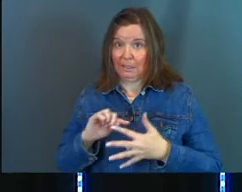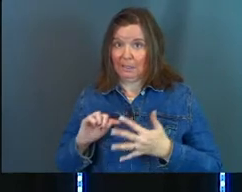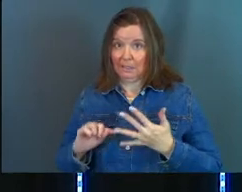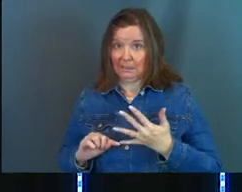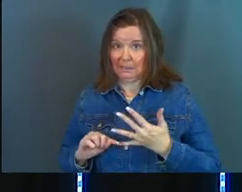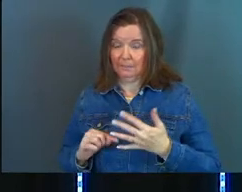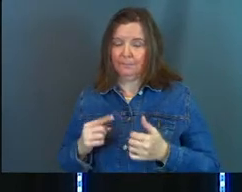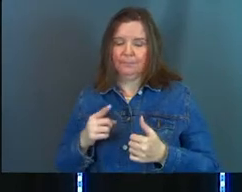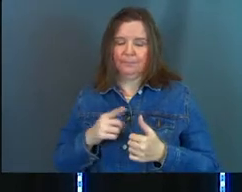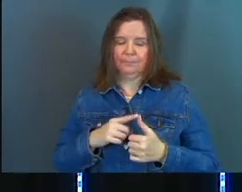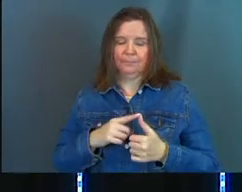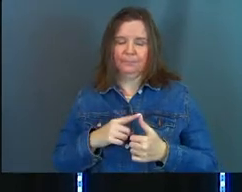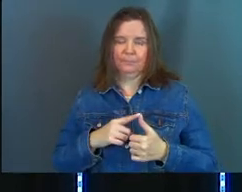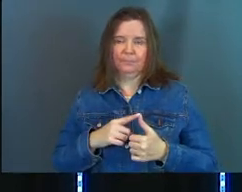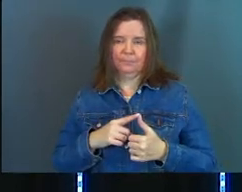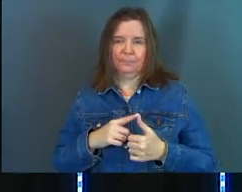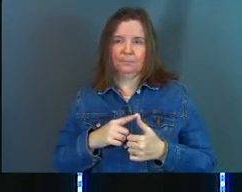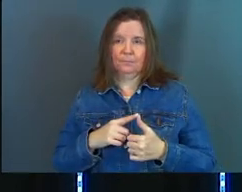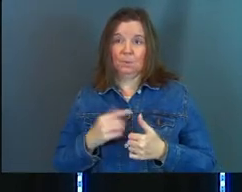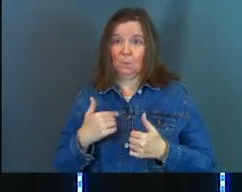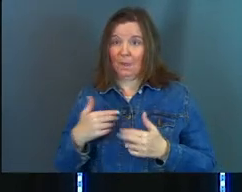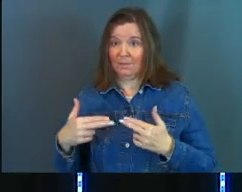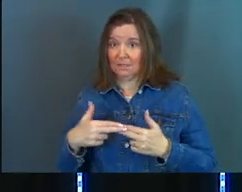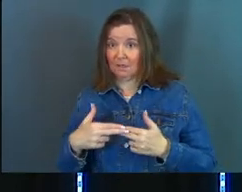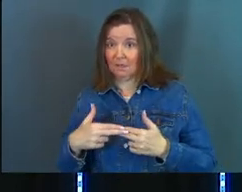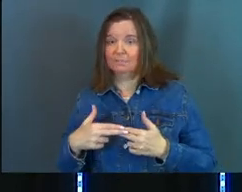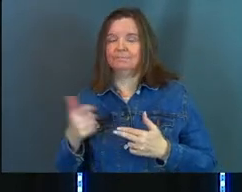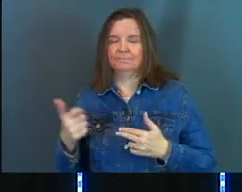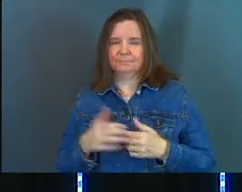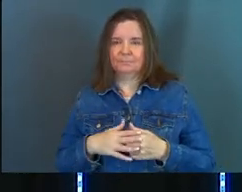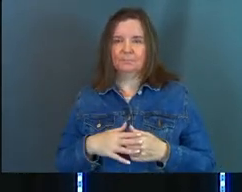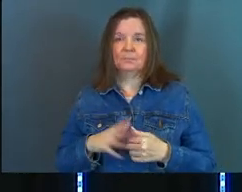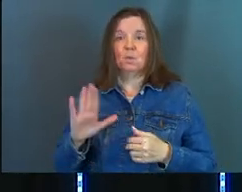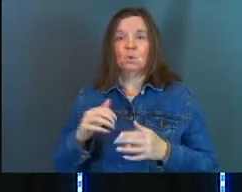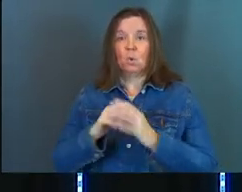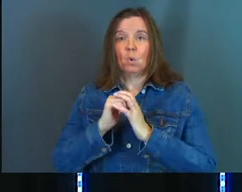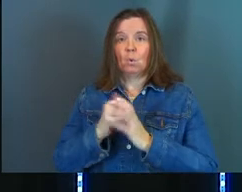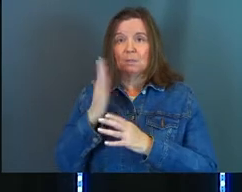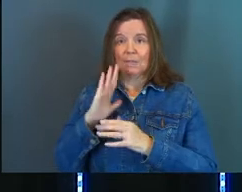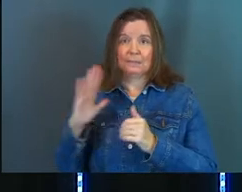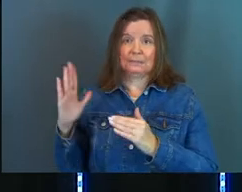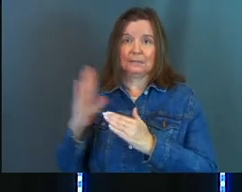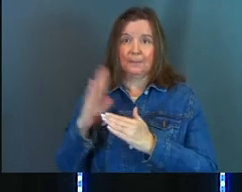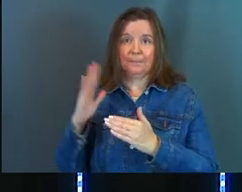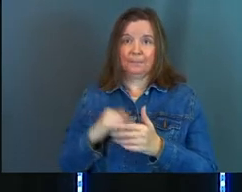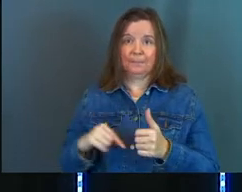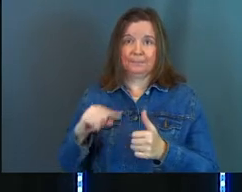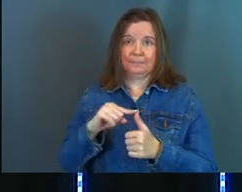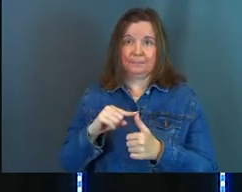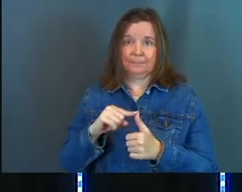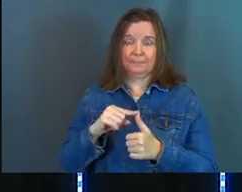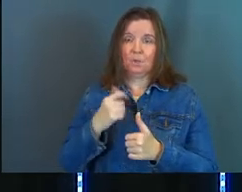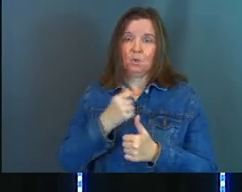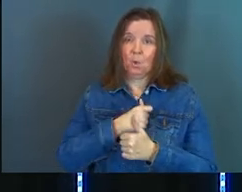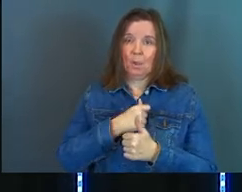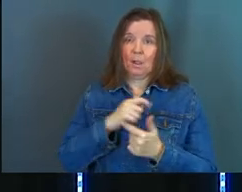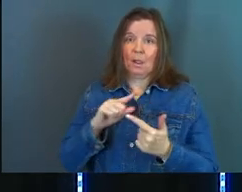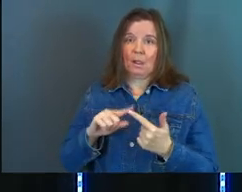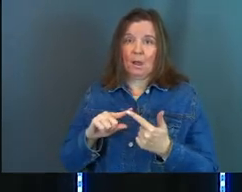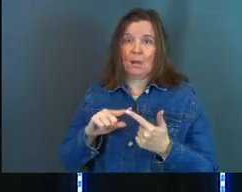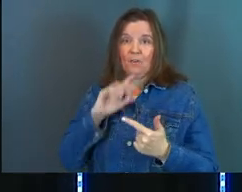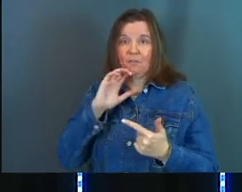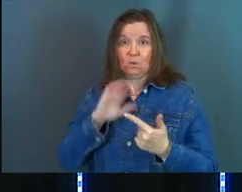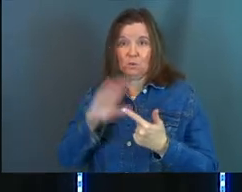God gives us. Do we have that slide? There it is. Your worship of God is number one. Your love of your